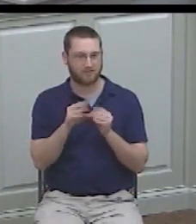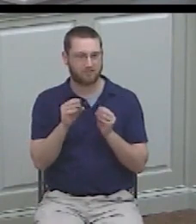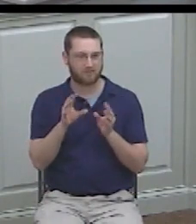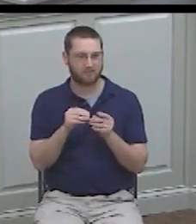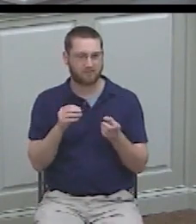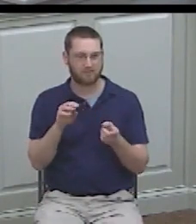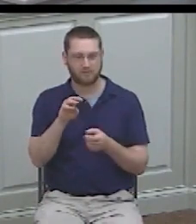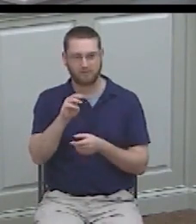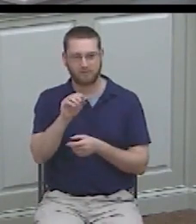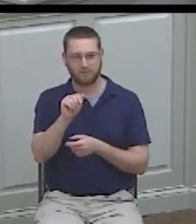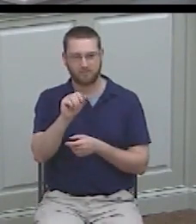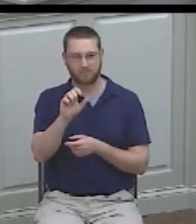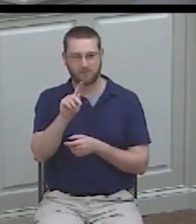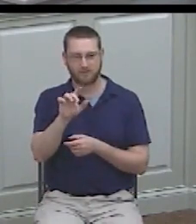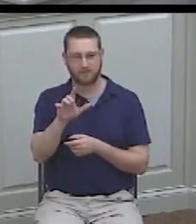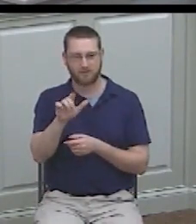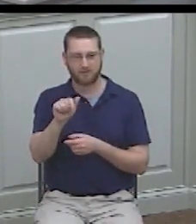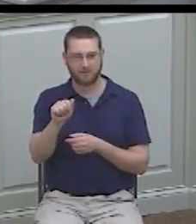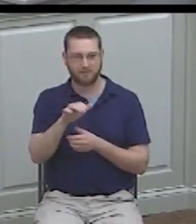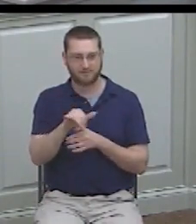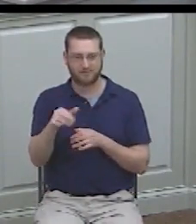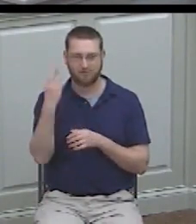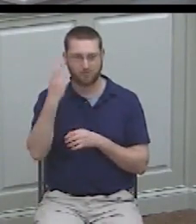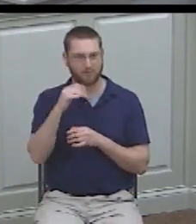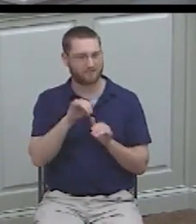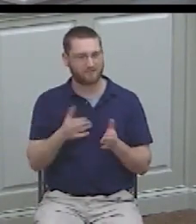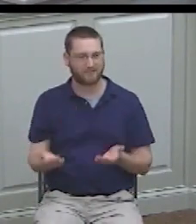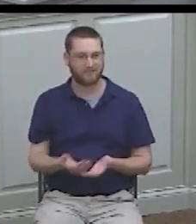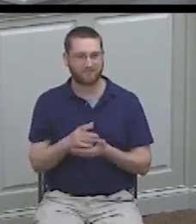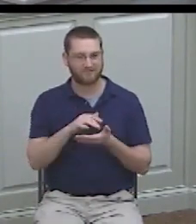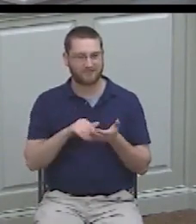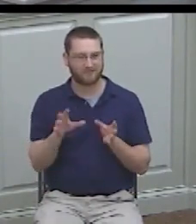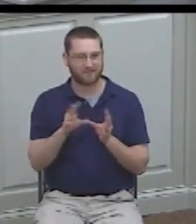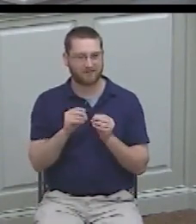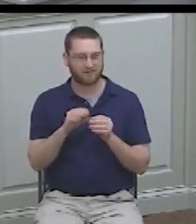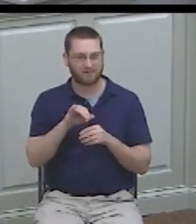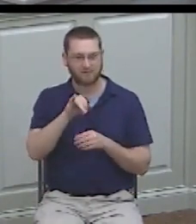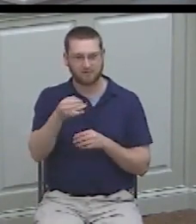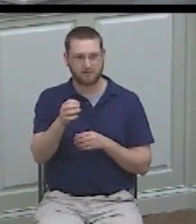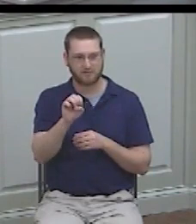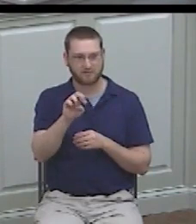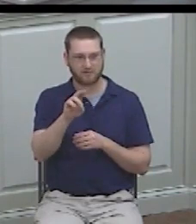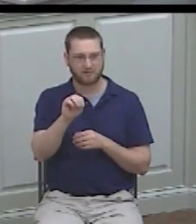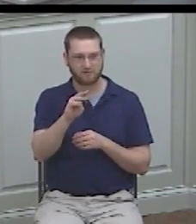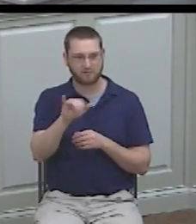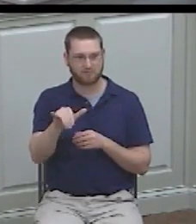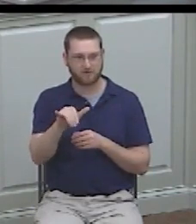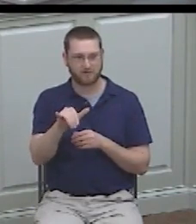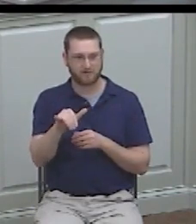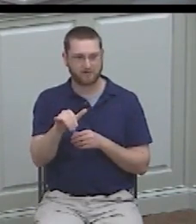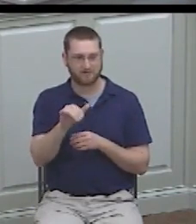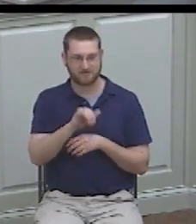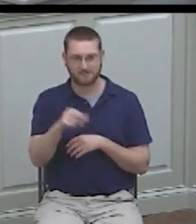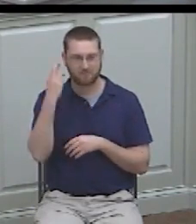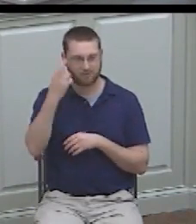Watson. I'm here for the same reason. I'm Jeremy Brock, and I'm also